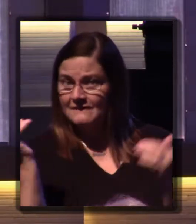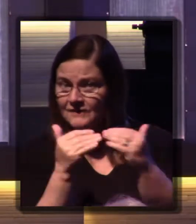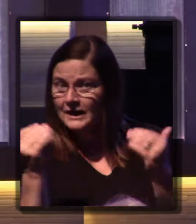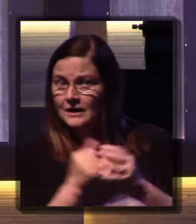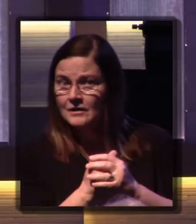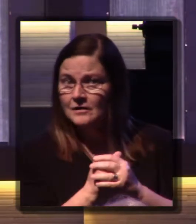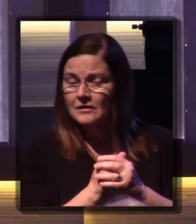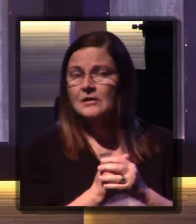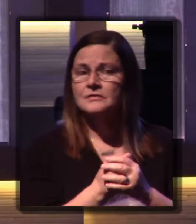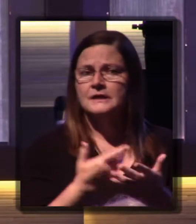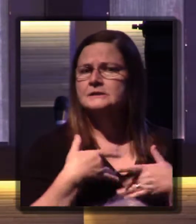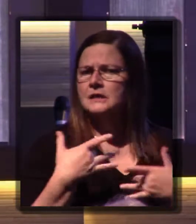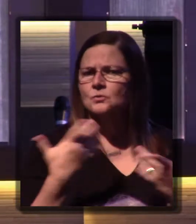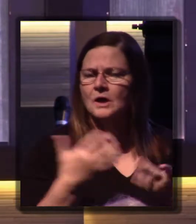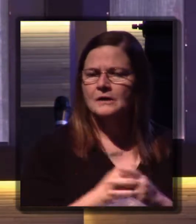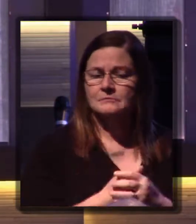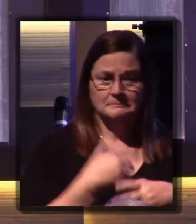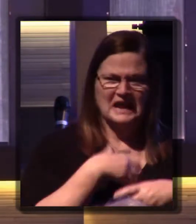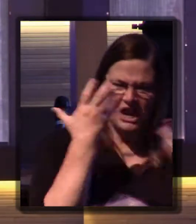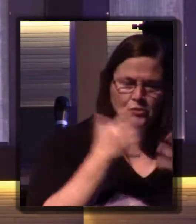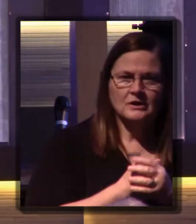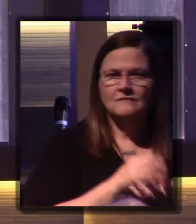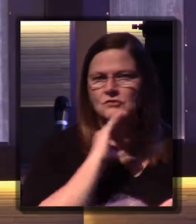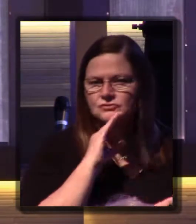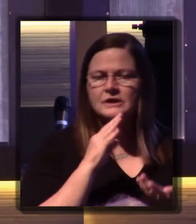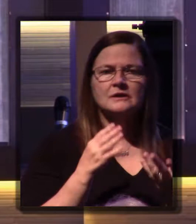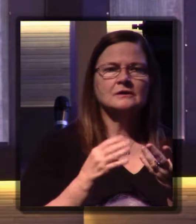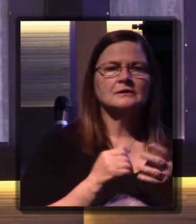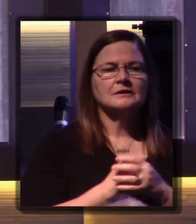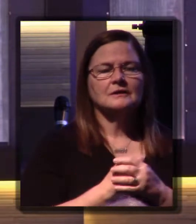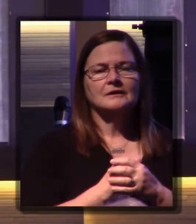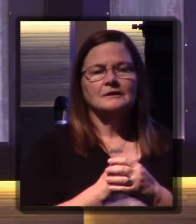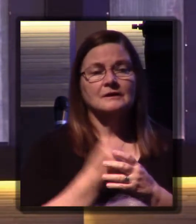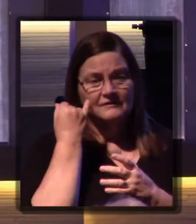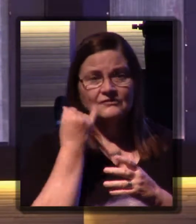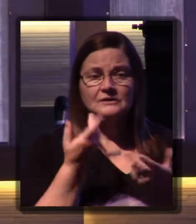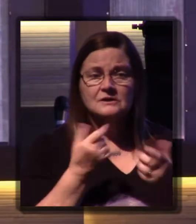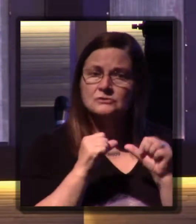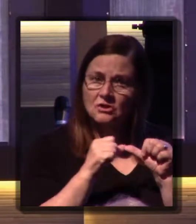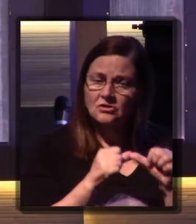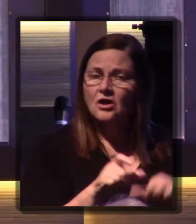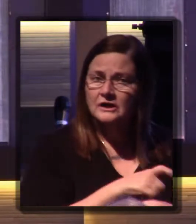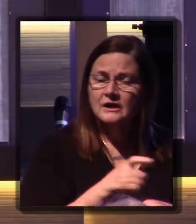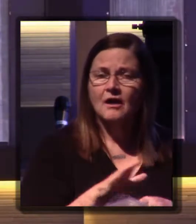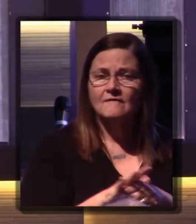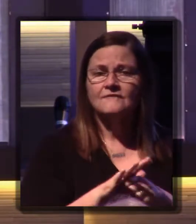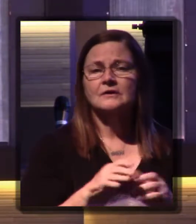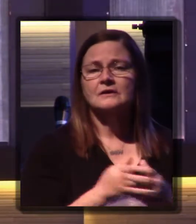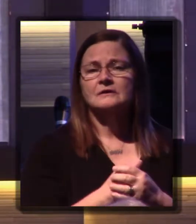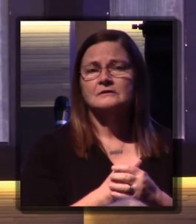Typically, what? Anger is a big one, right? Frustration of some kind. If it goes on long enough,